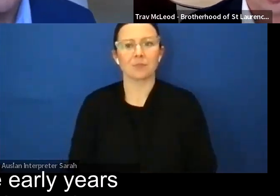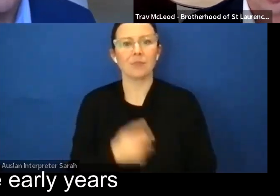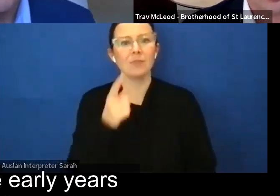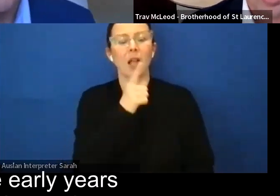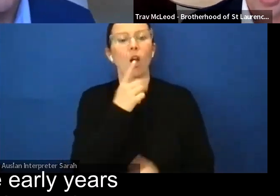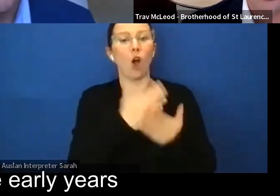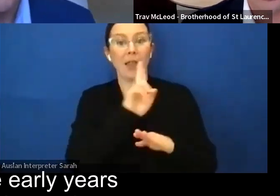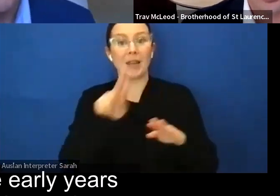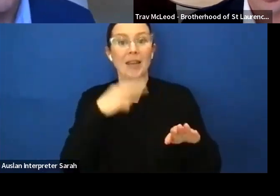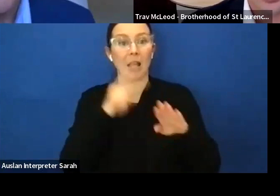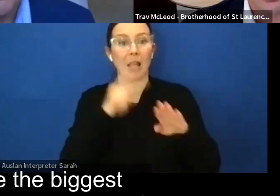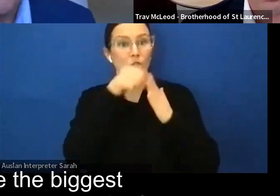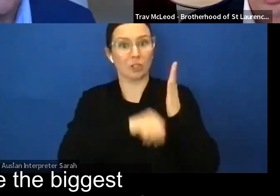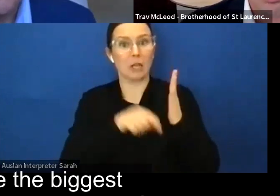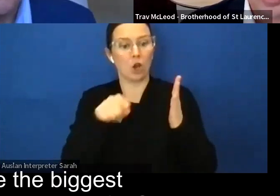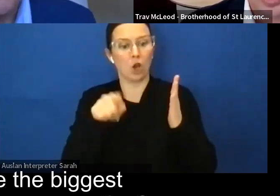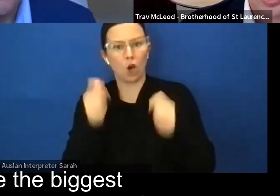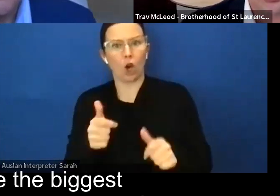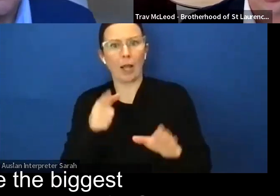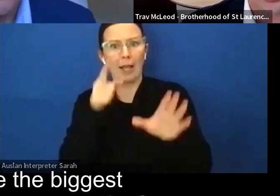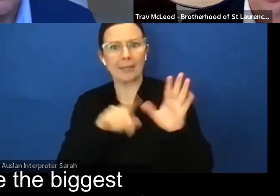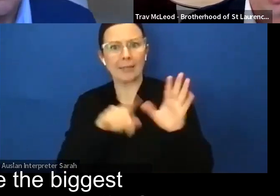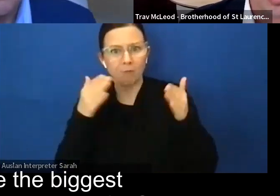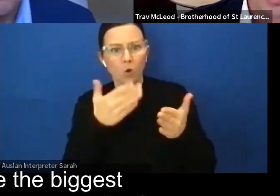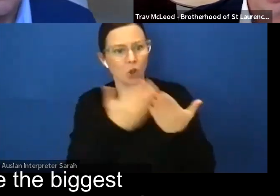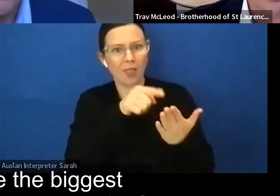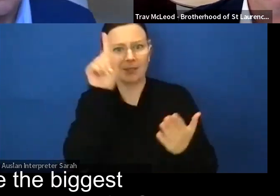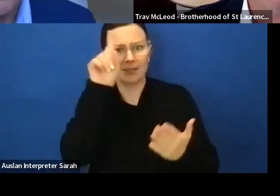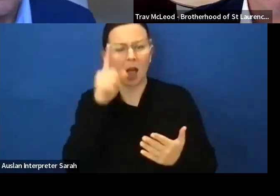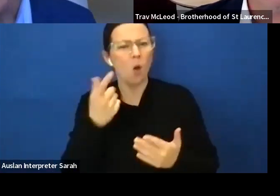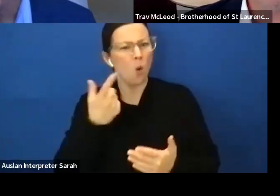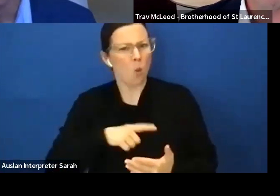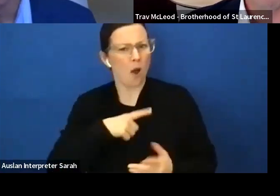national agenda now? And what are the biggest issues from your perspective?